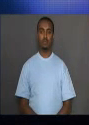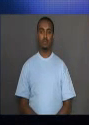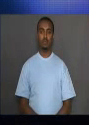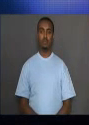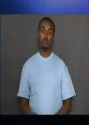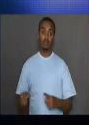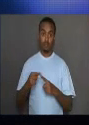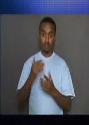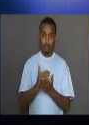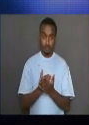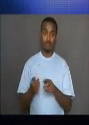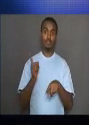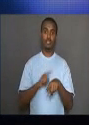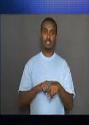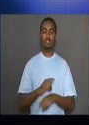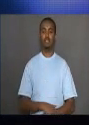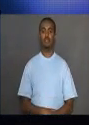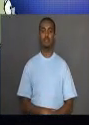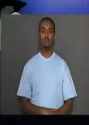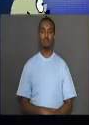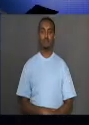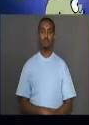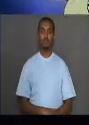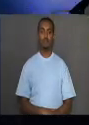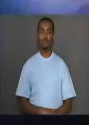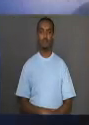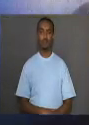Let's get back to our lesson.